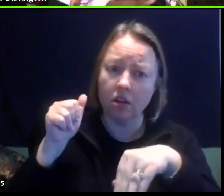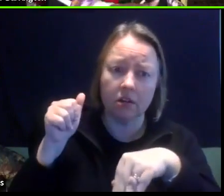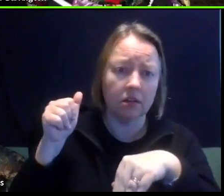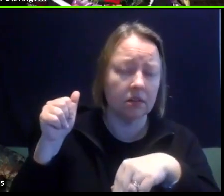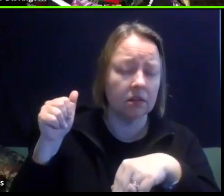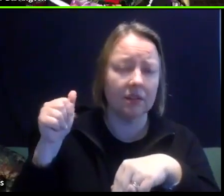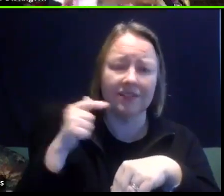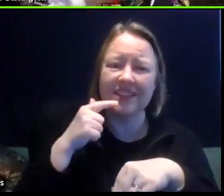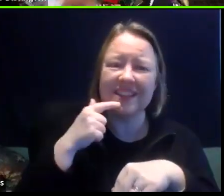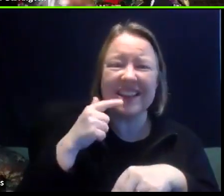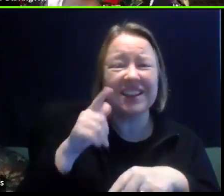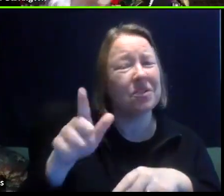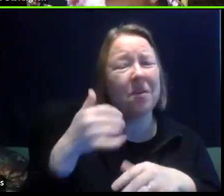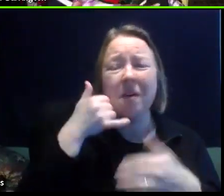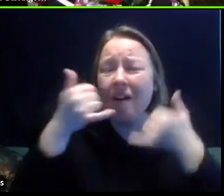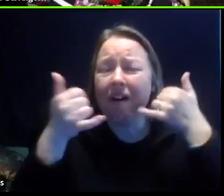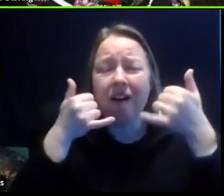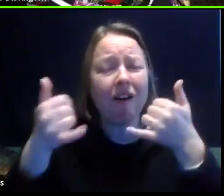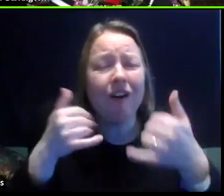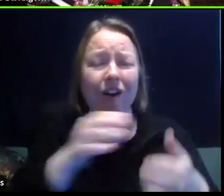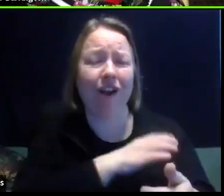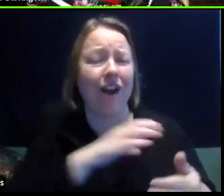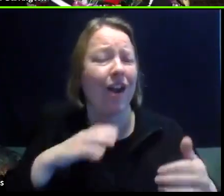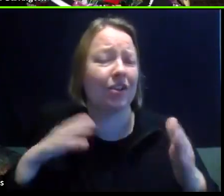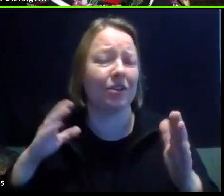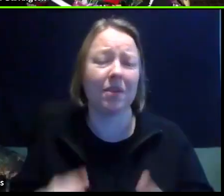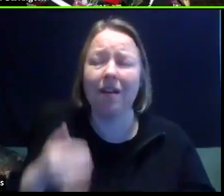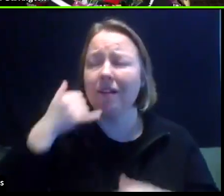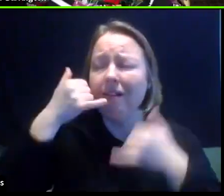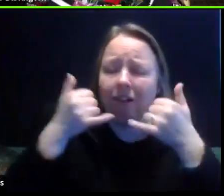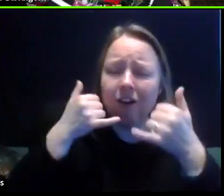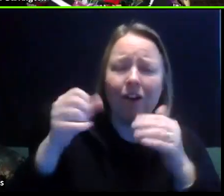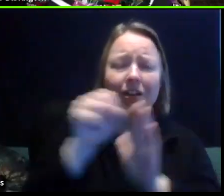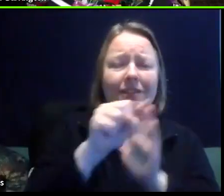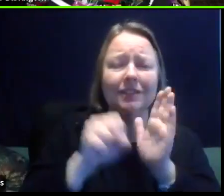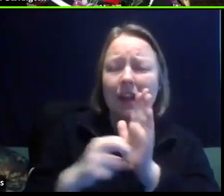call your congressman, call your state rep,